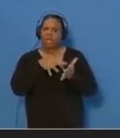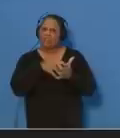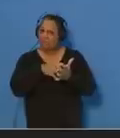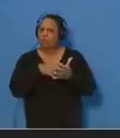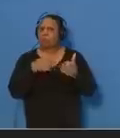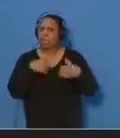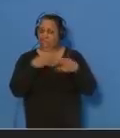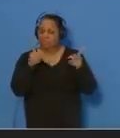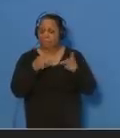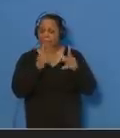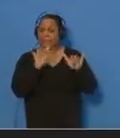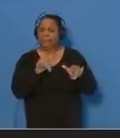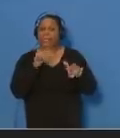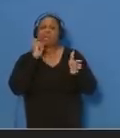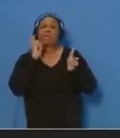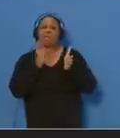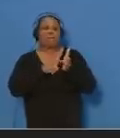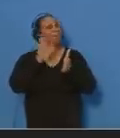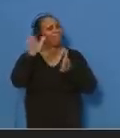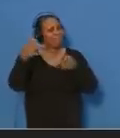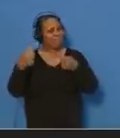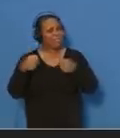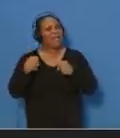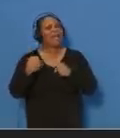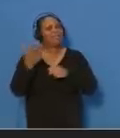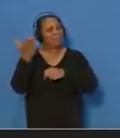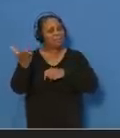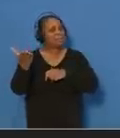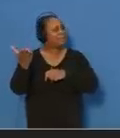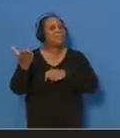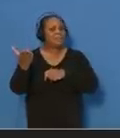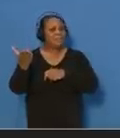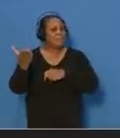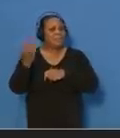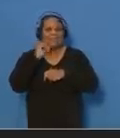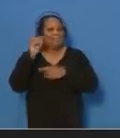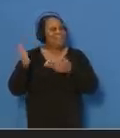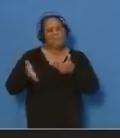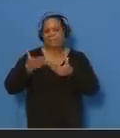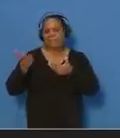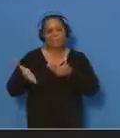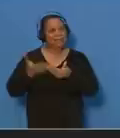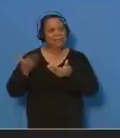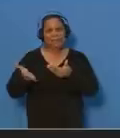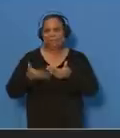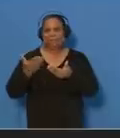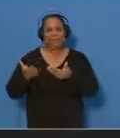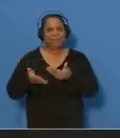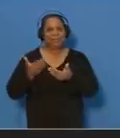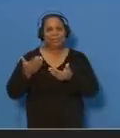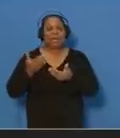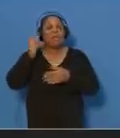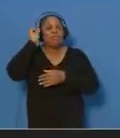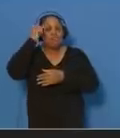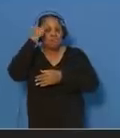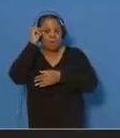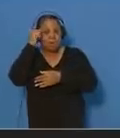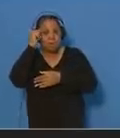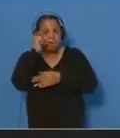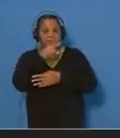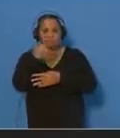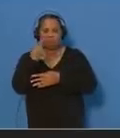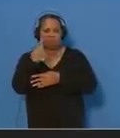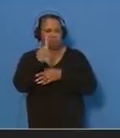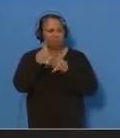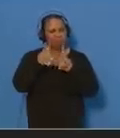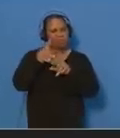to personally recognize his efforts in that regard, because it has not been easy. As a reminder, if you have